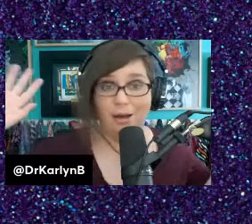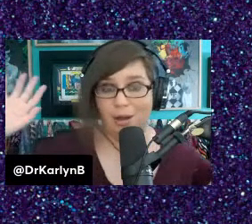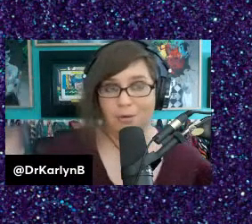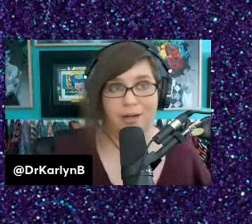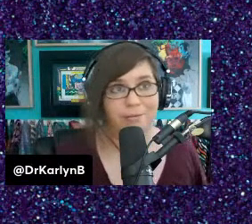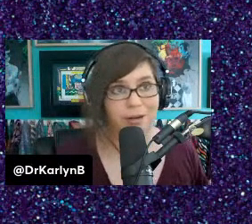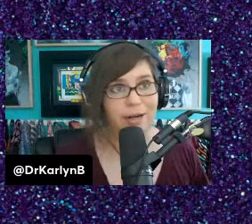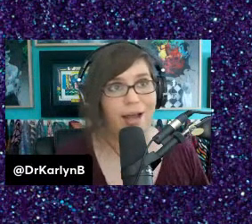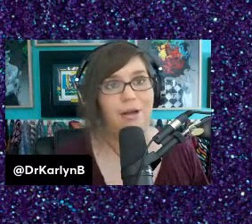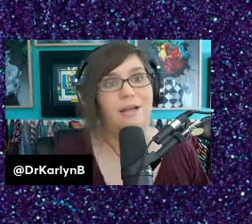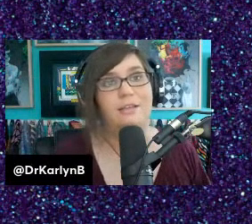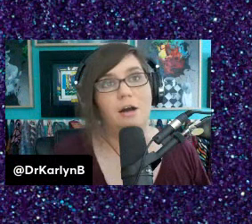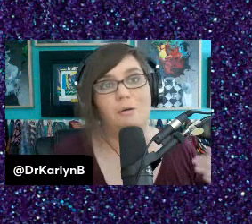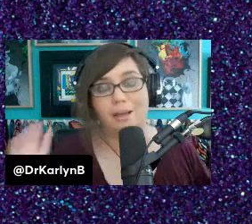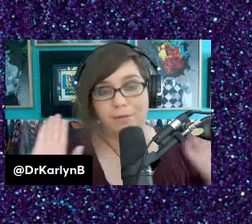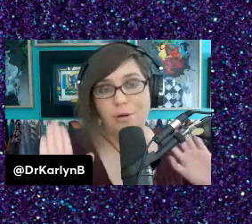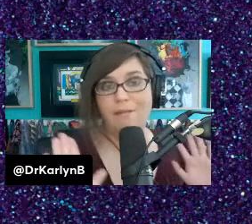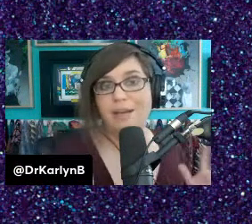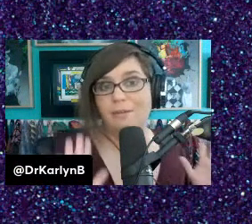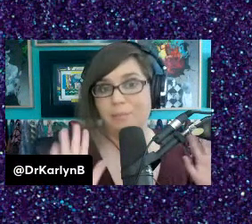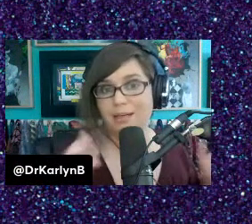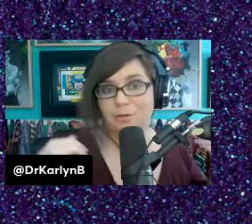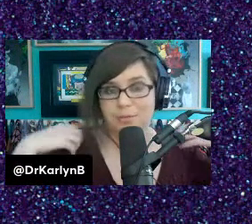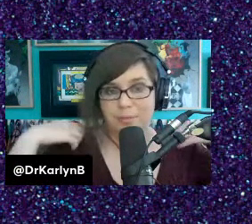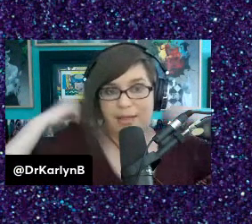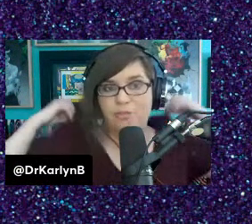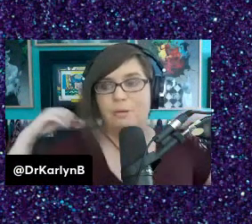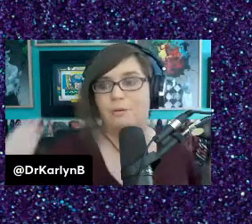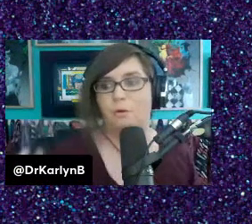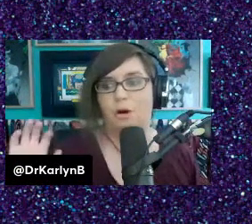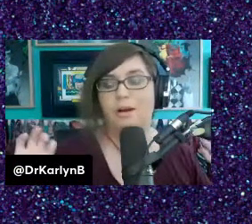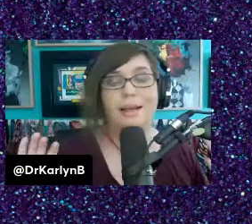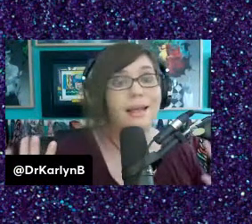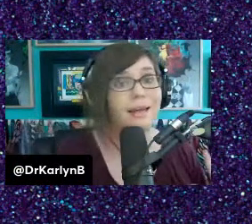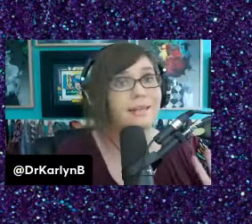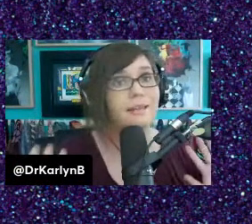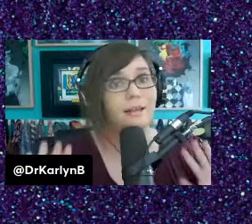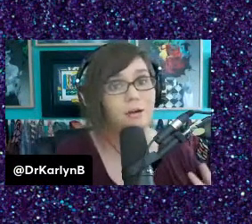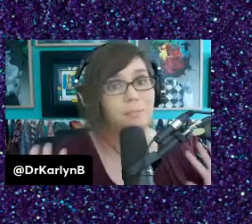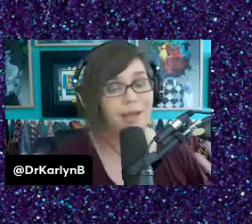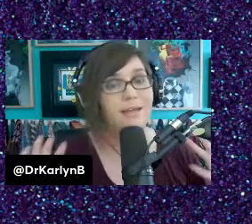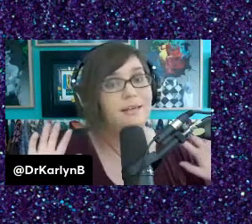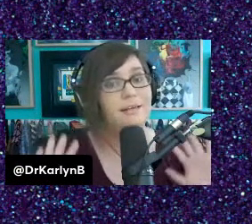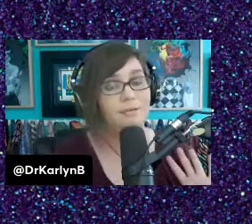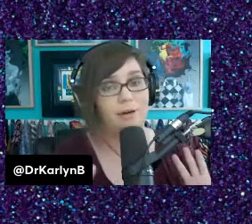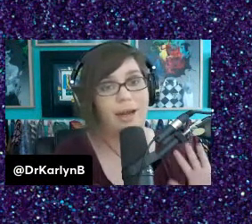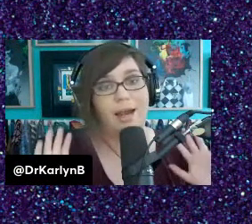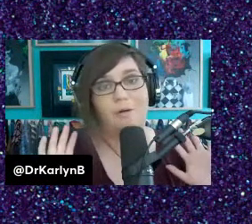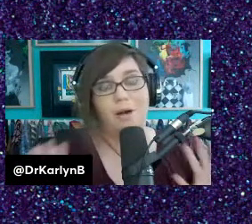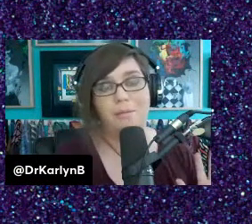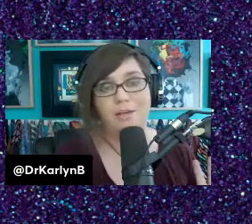give it a go and we're going to figure it out. So if you have never been to a spy stream before, it is a little bit